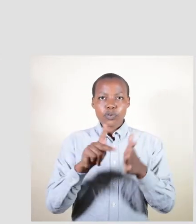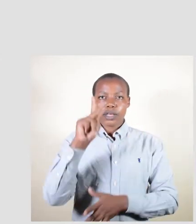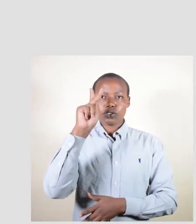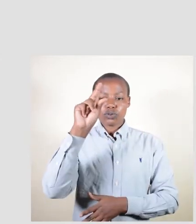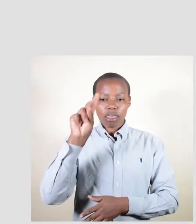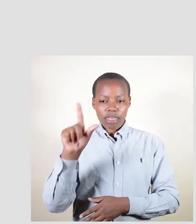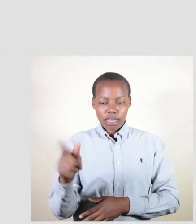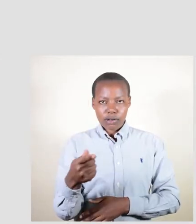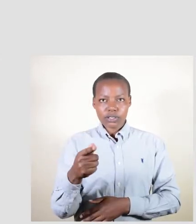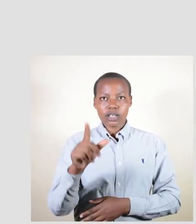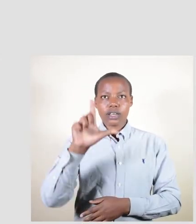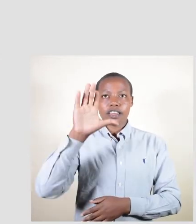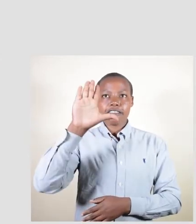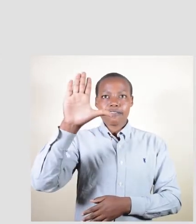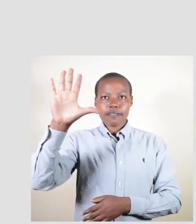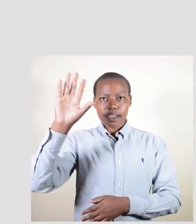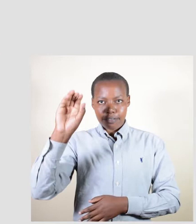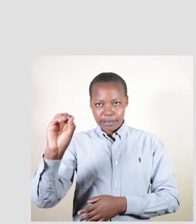charges is